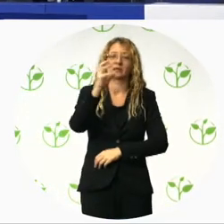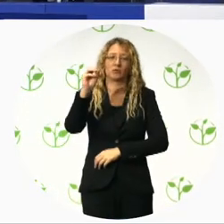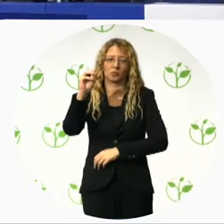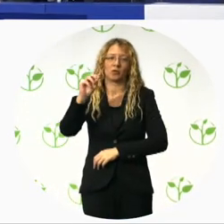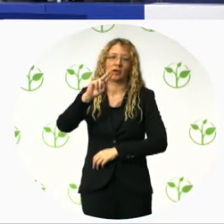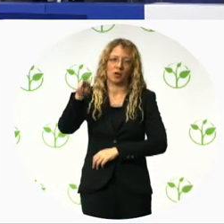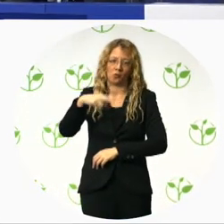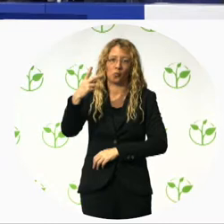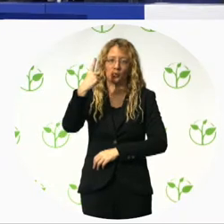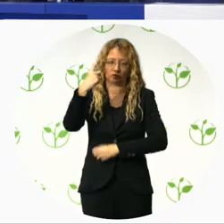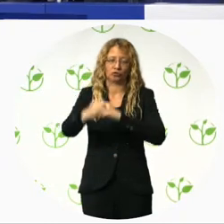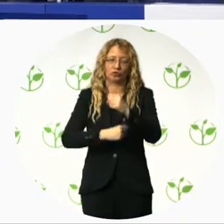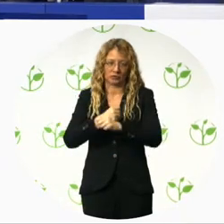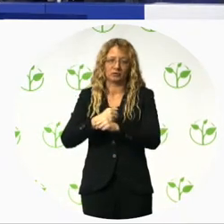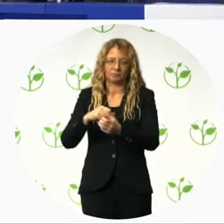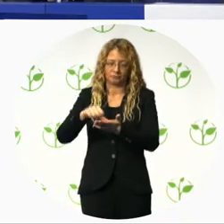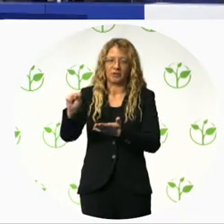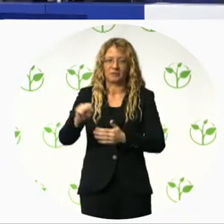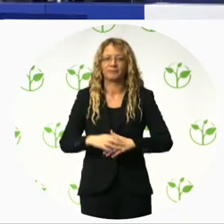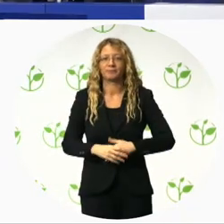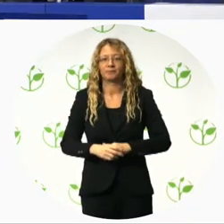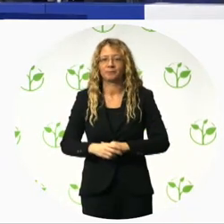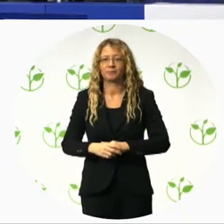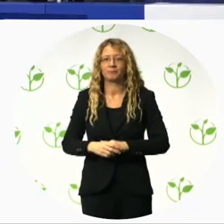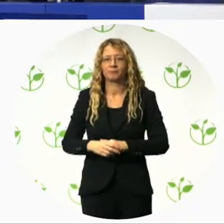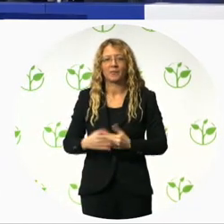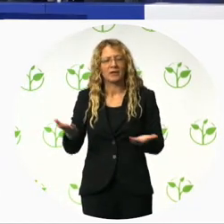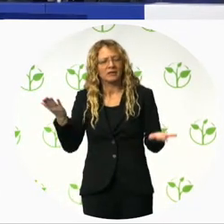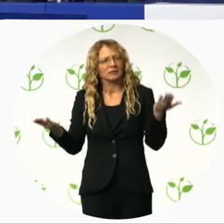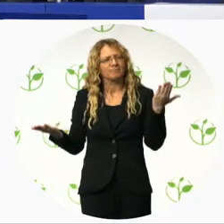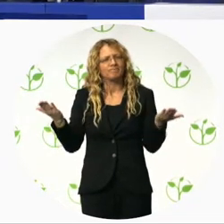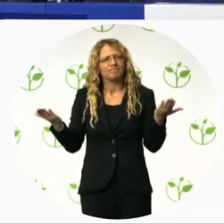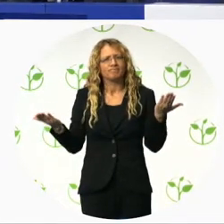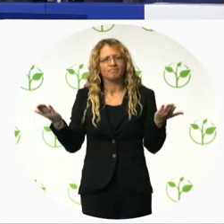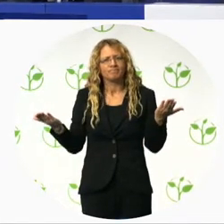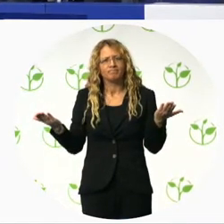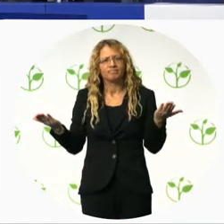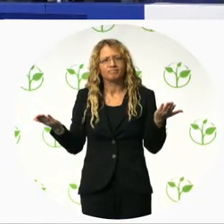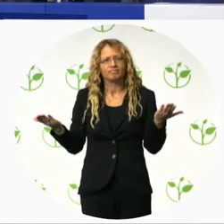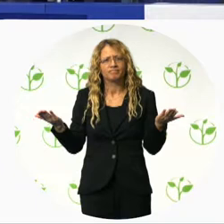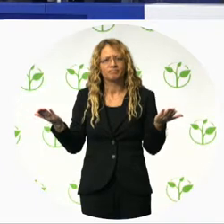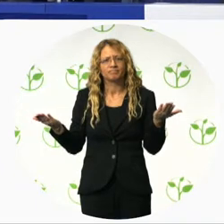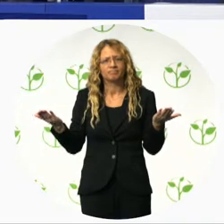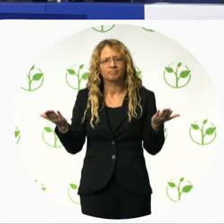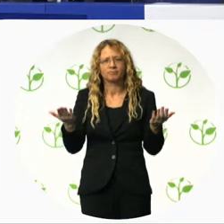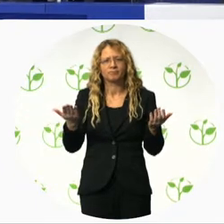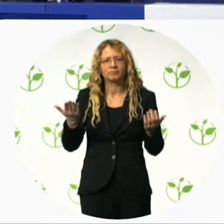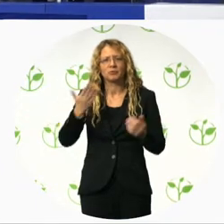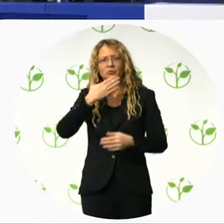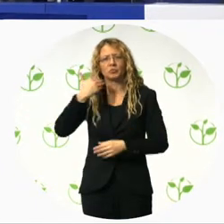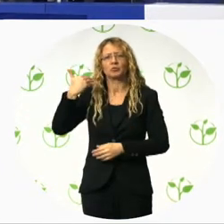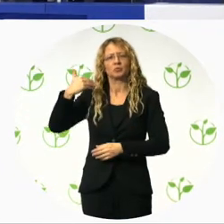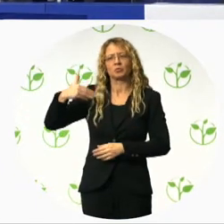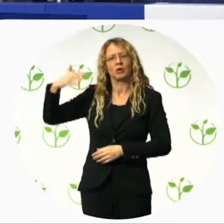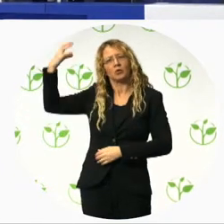between assistentialism. So the government must pay everything for the disabled and leave the disabled like